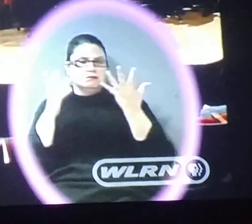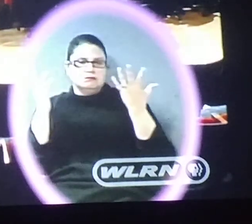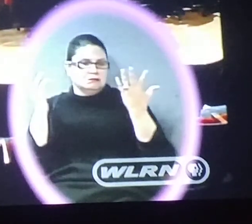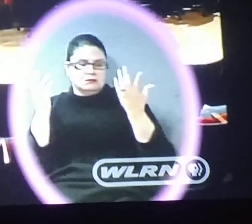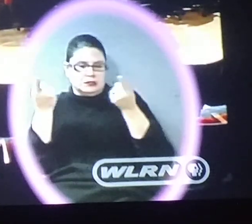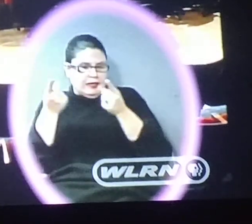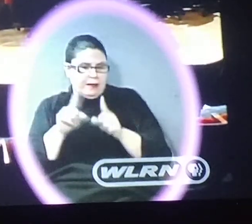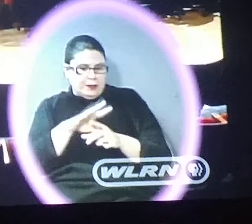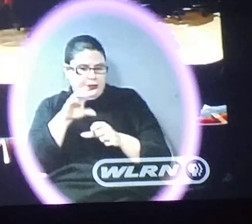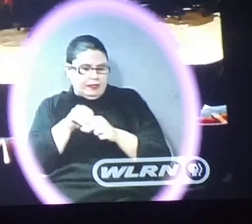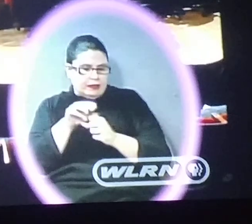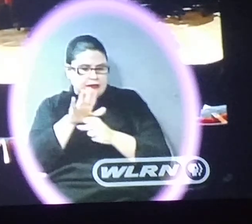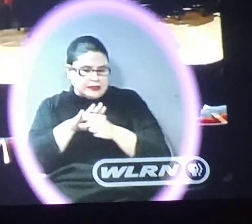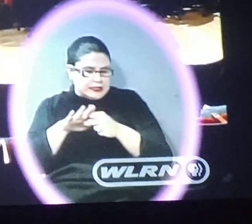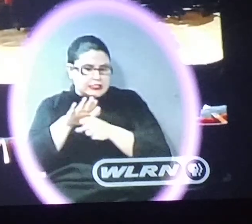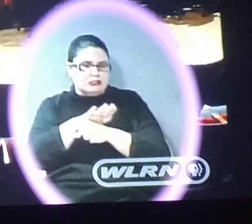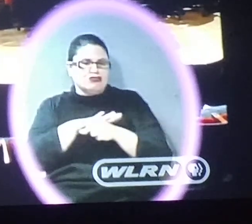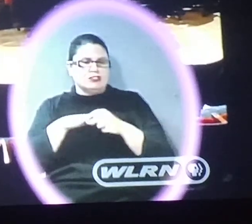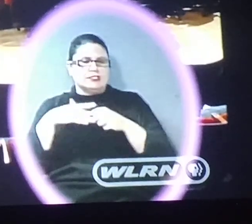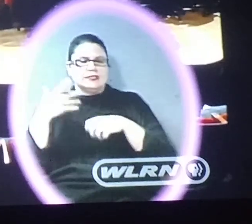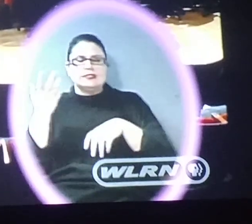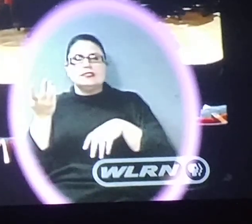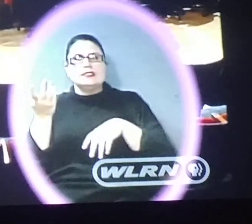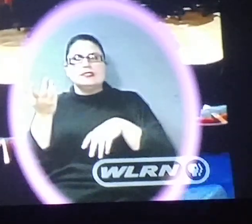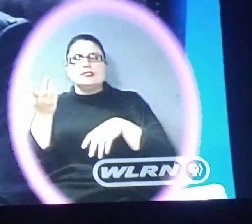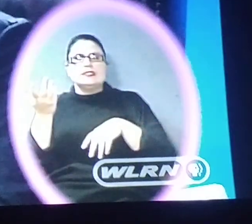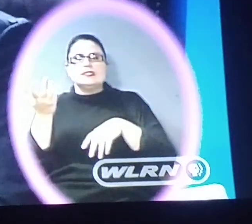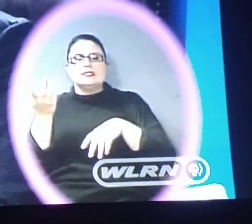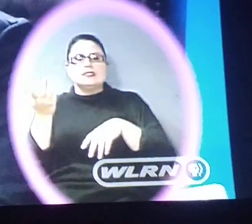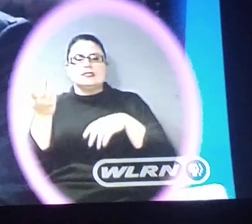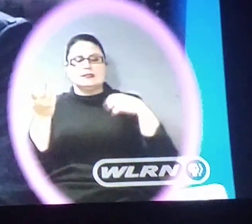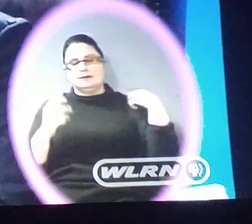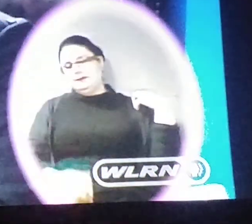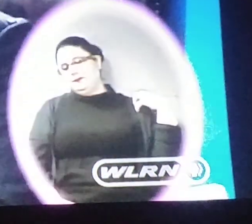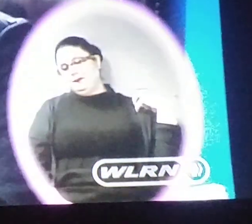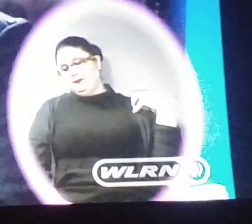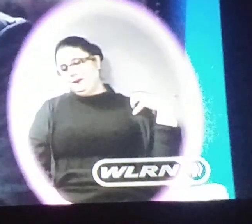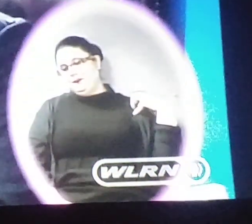affecting the district. I just want to